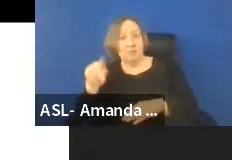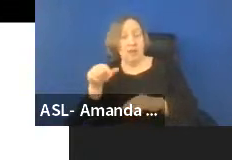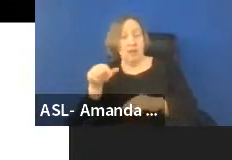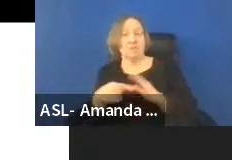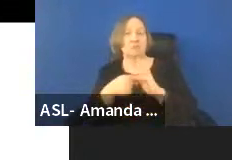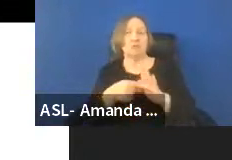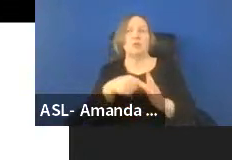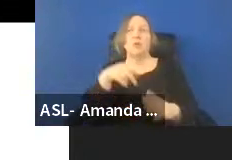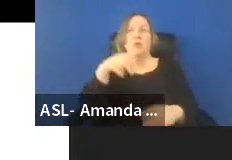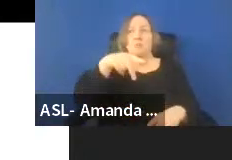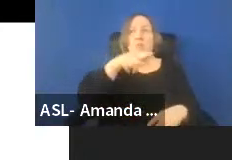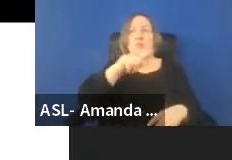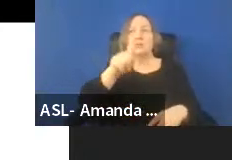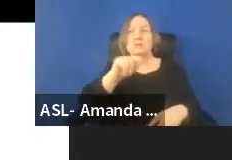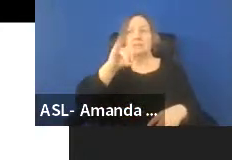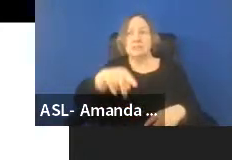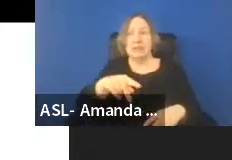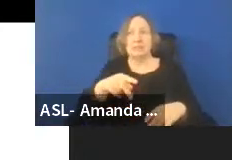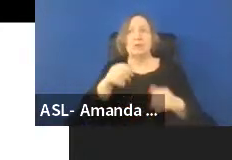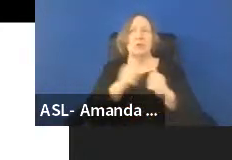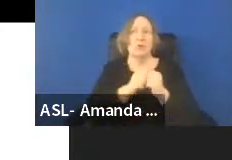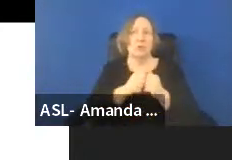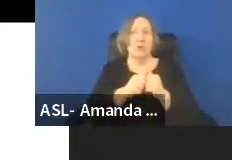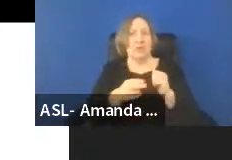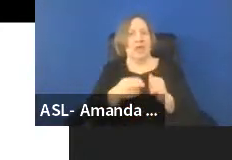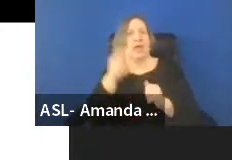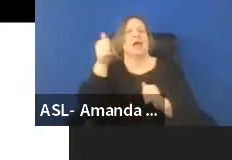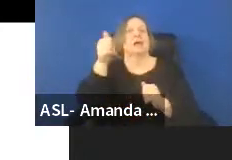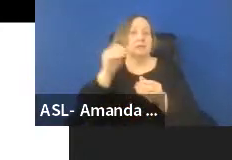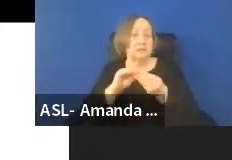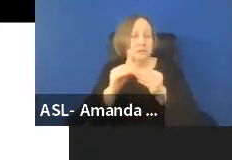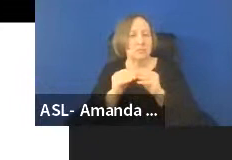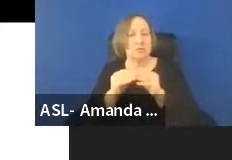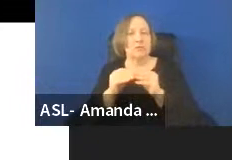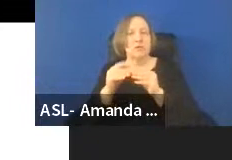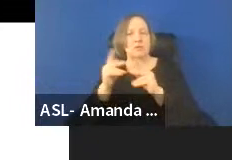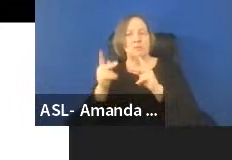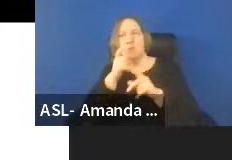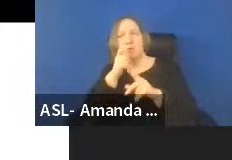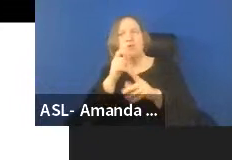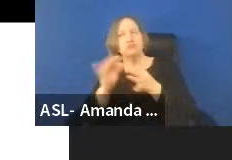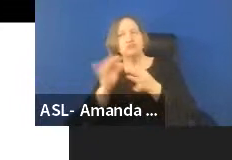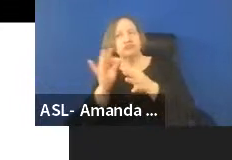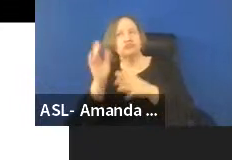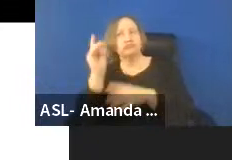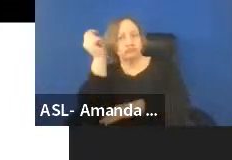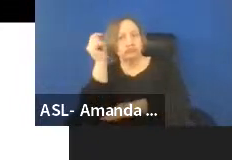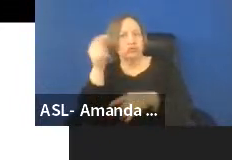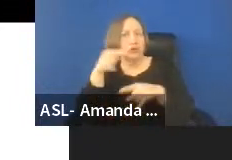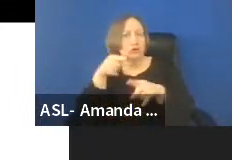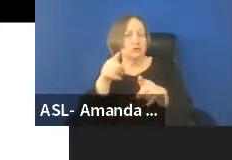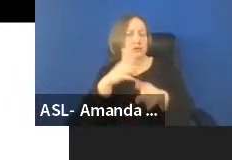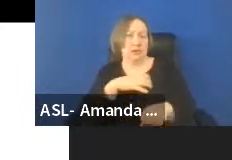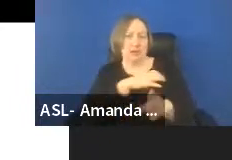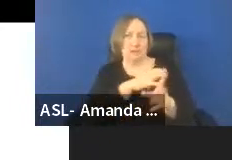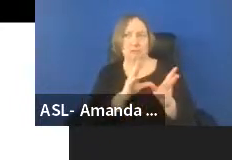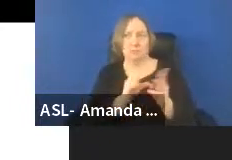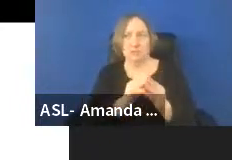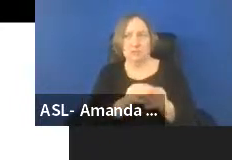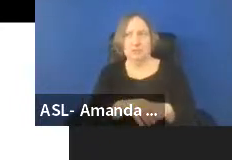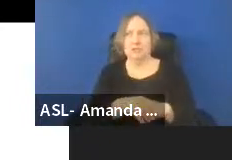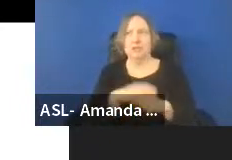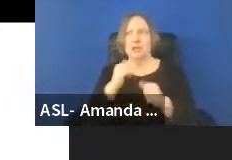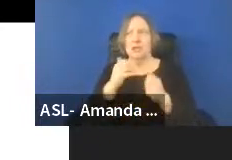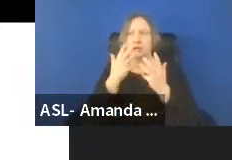zip codes that had the highest number of Portlanders providing testimony at council meetings. These are the